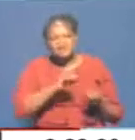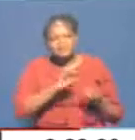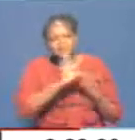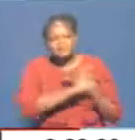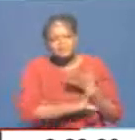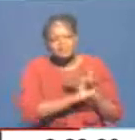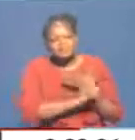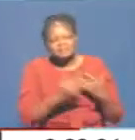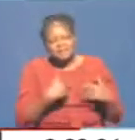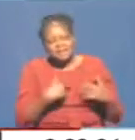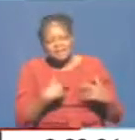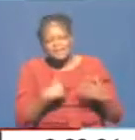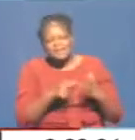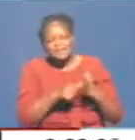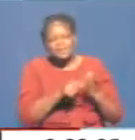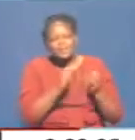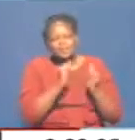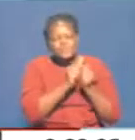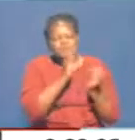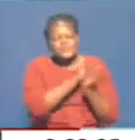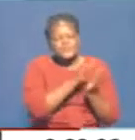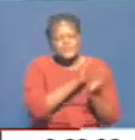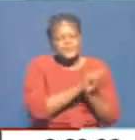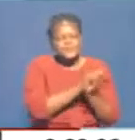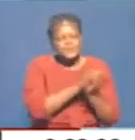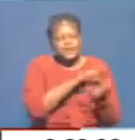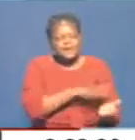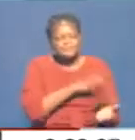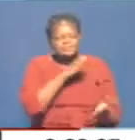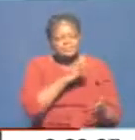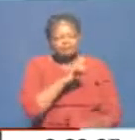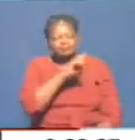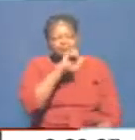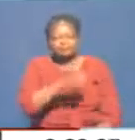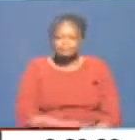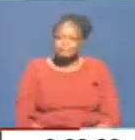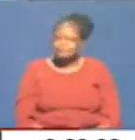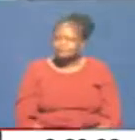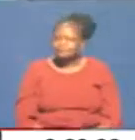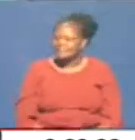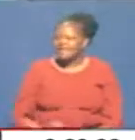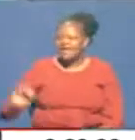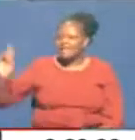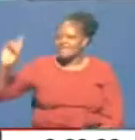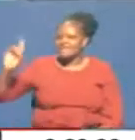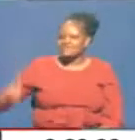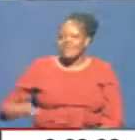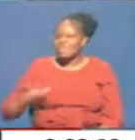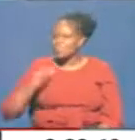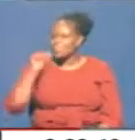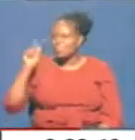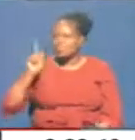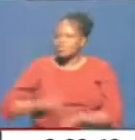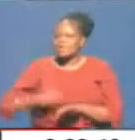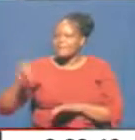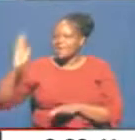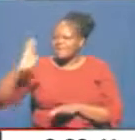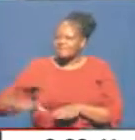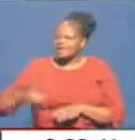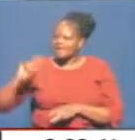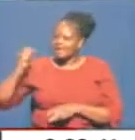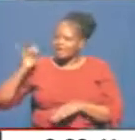probably storage capacity? At no time has Kenya ever received